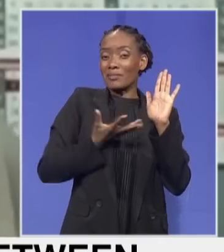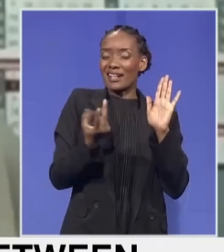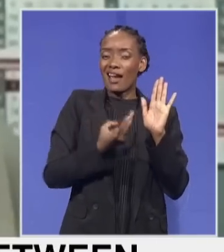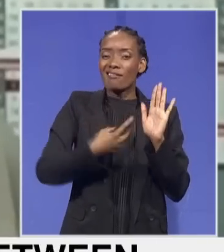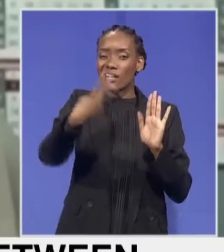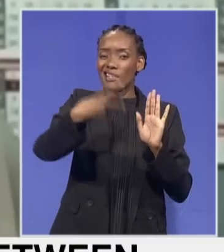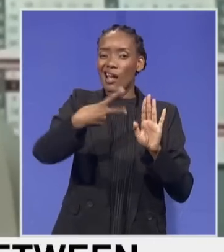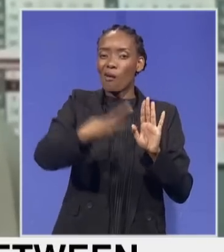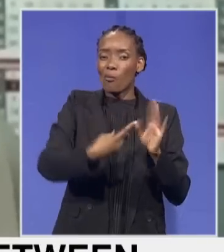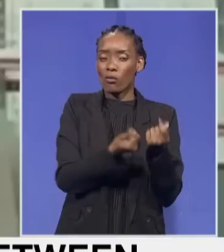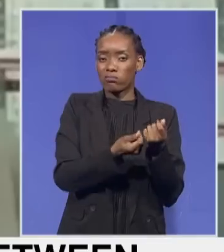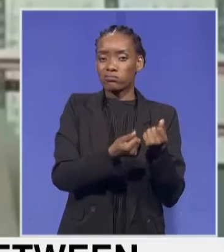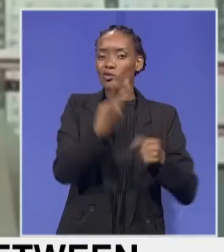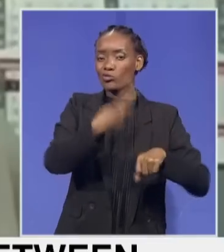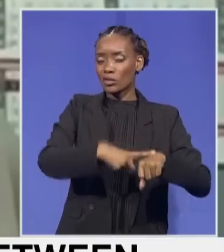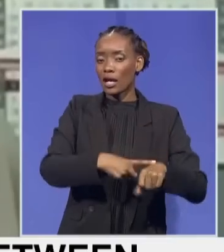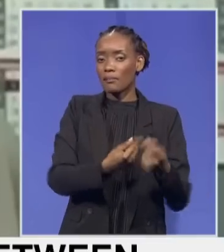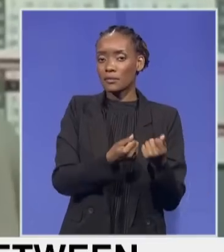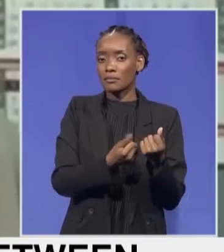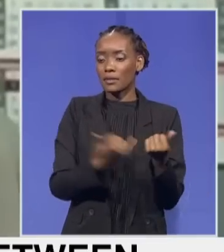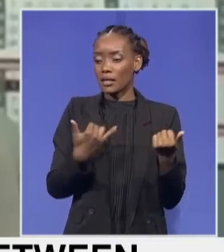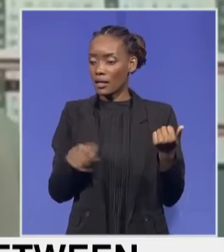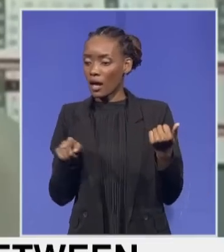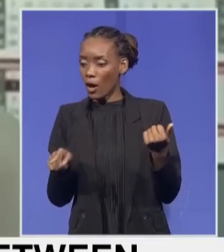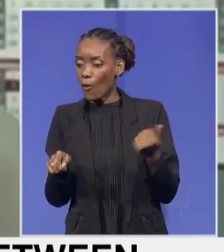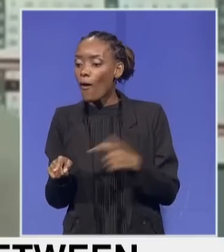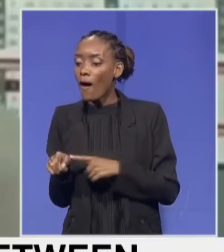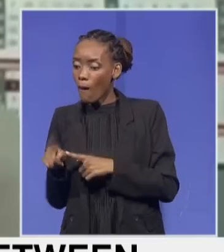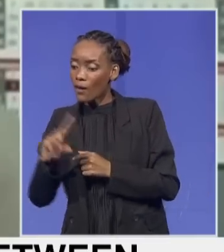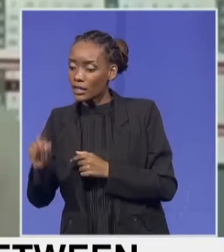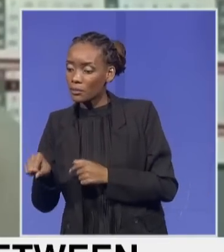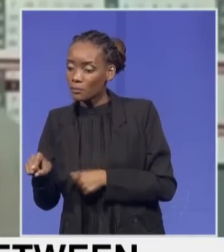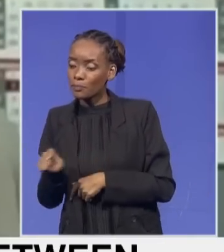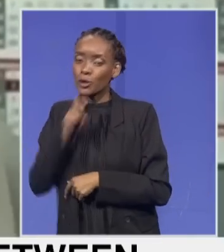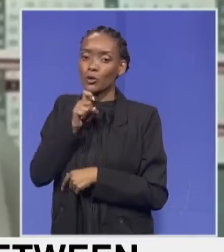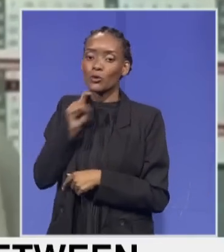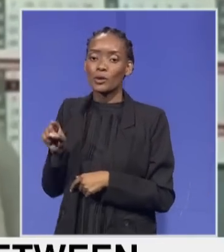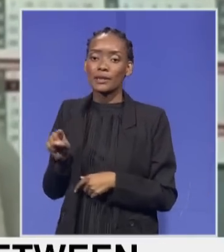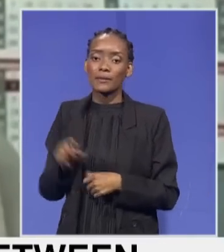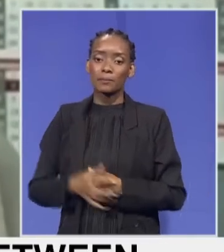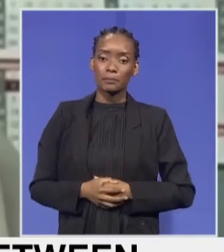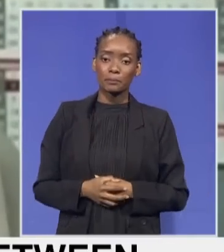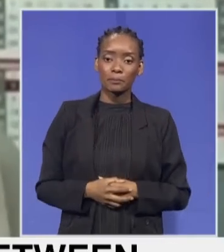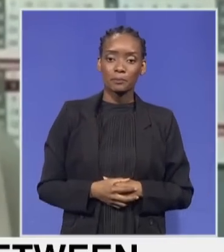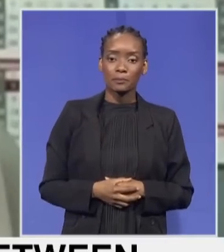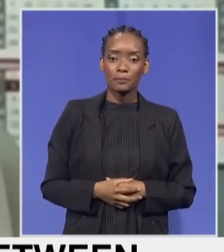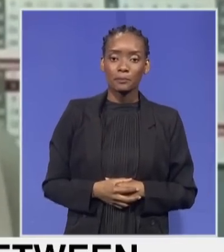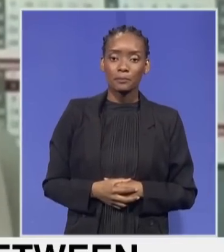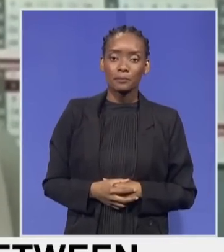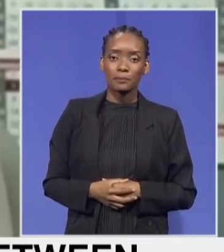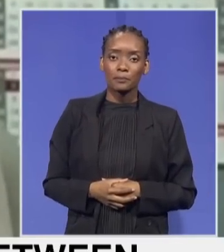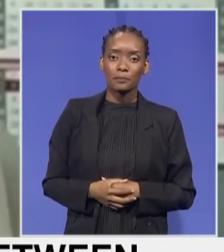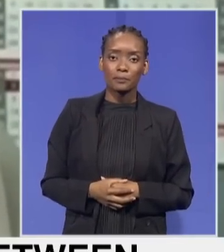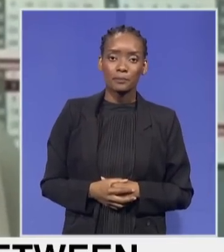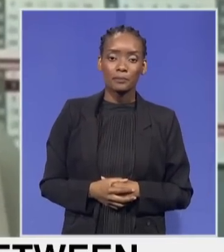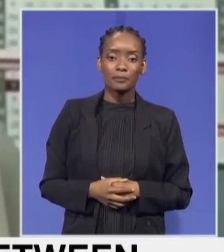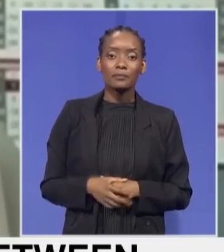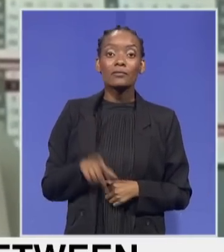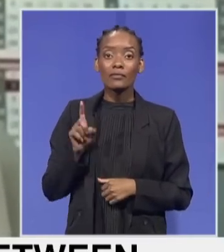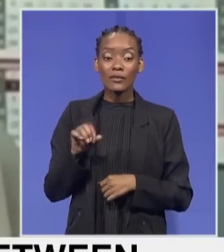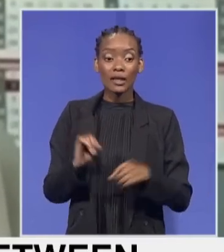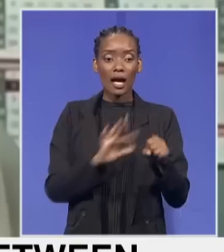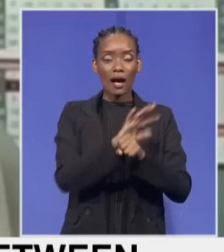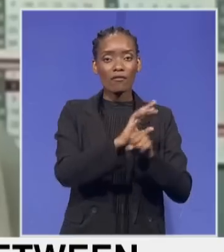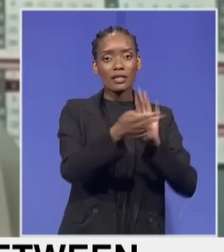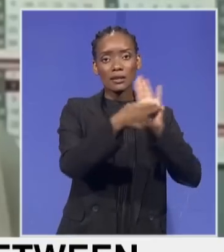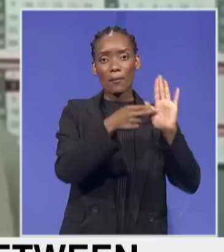course, for the consumer, they're going now for budget part pricing. And that's where it affects the brands. They wouldn't go, a